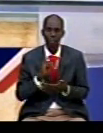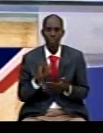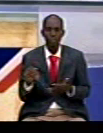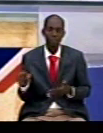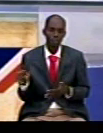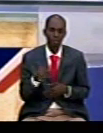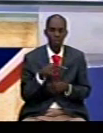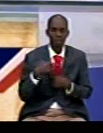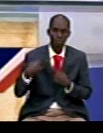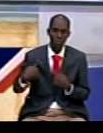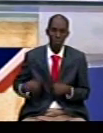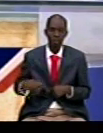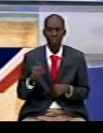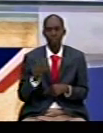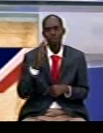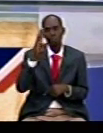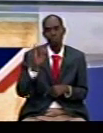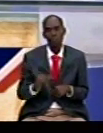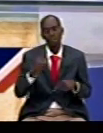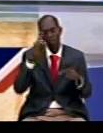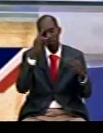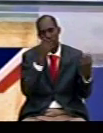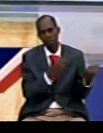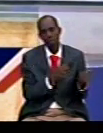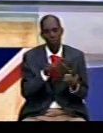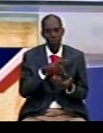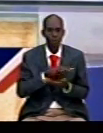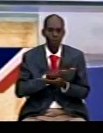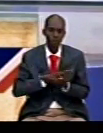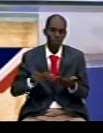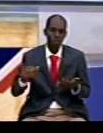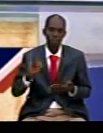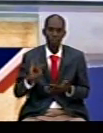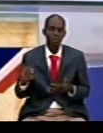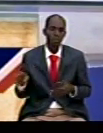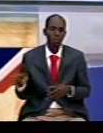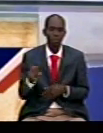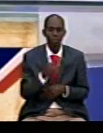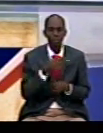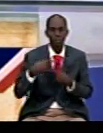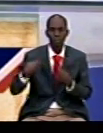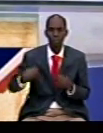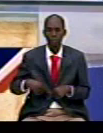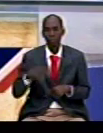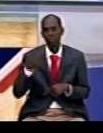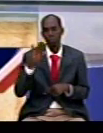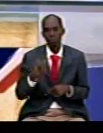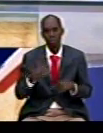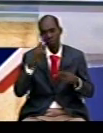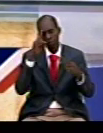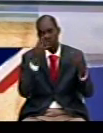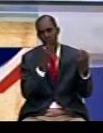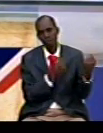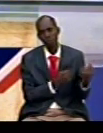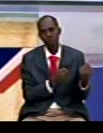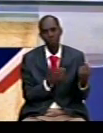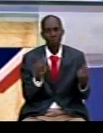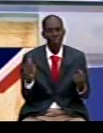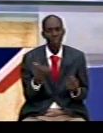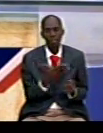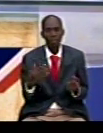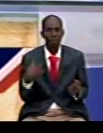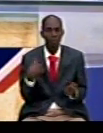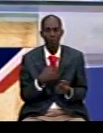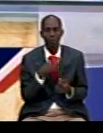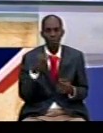their hearts by faith. Purifying their hearts by faith. Anything we